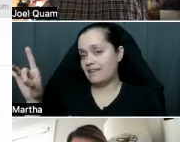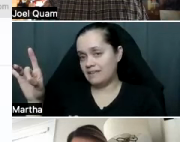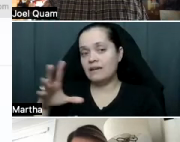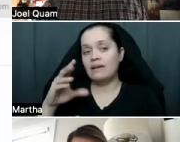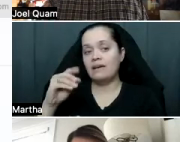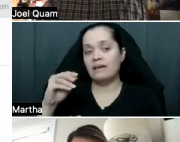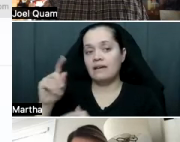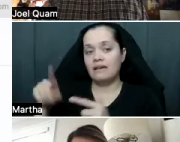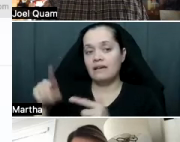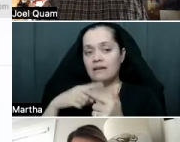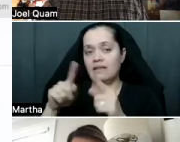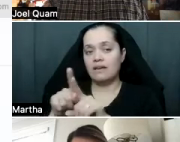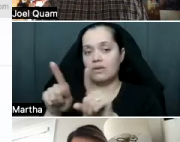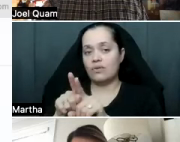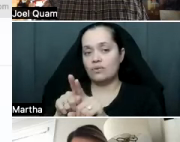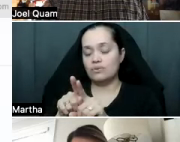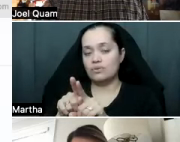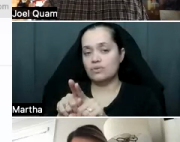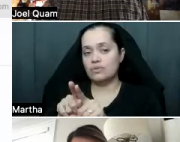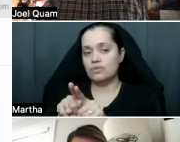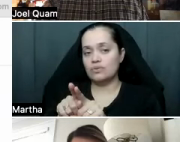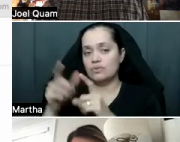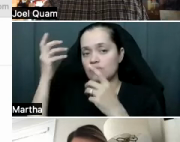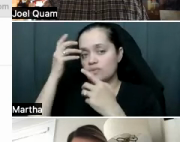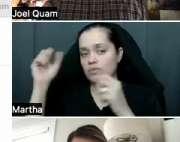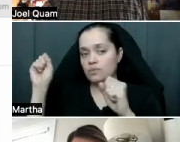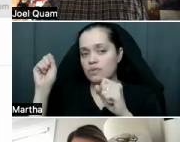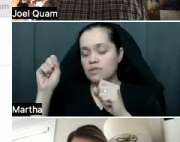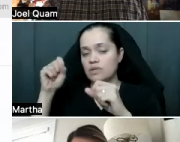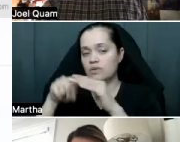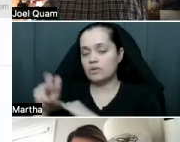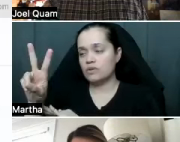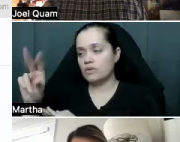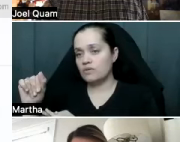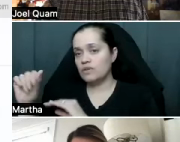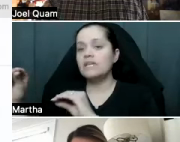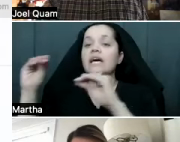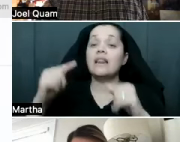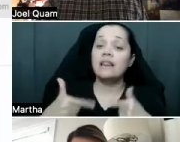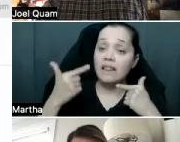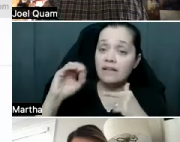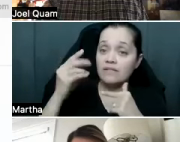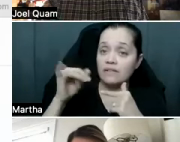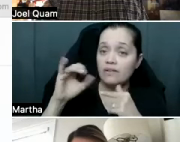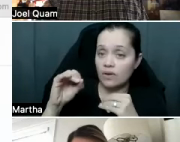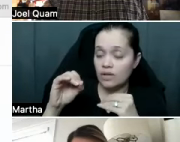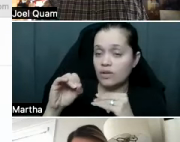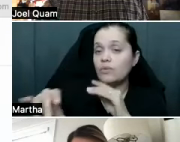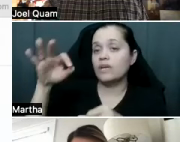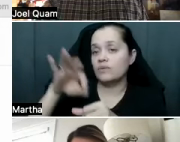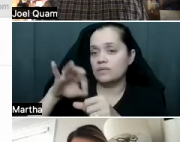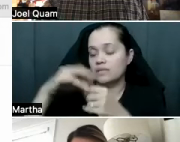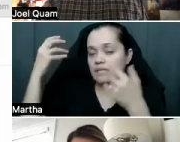then also one of the presidents was born in Virginia, had lived in Ohio when he was elected for